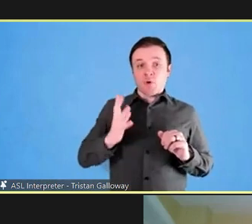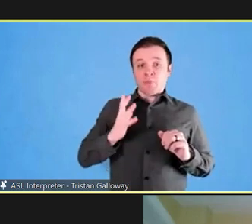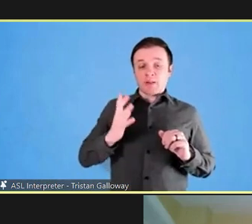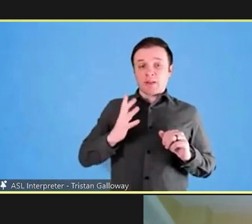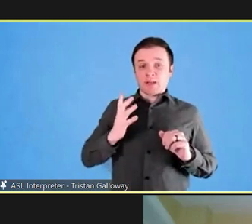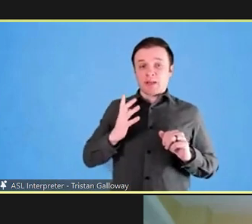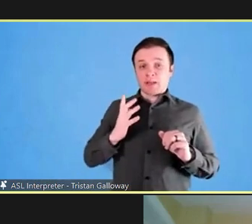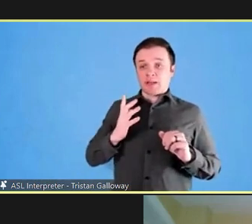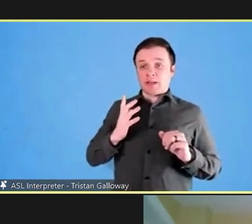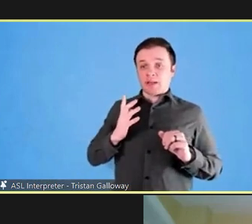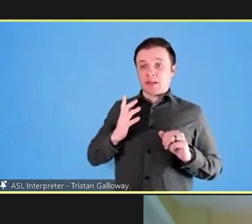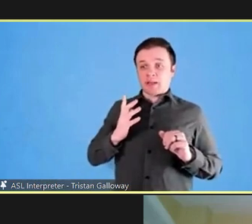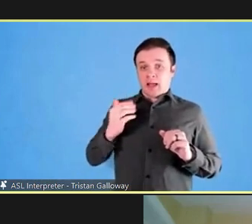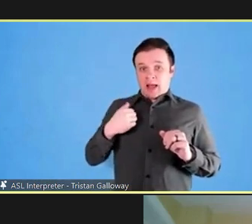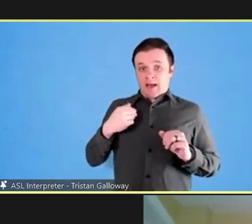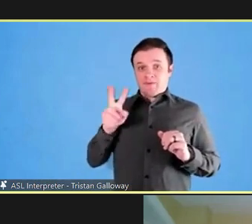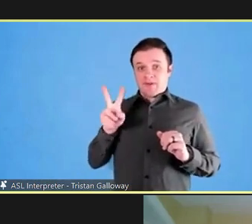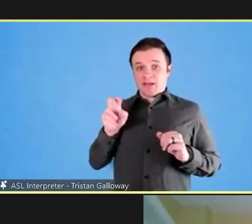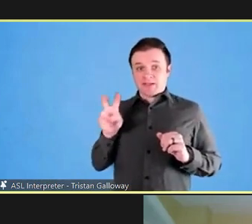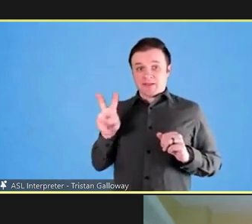forward with this VSV